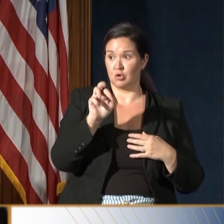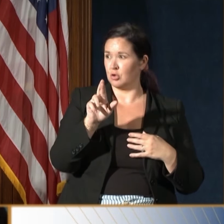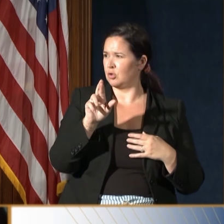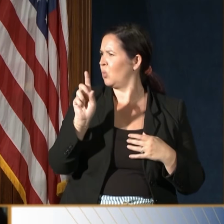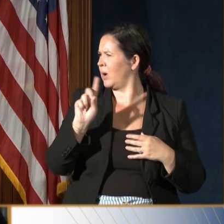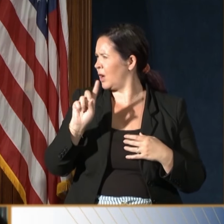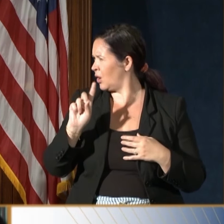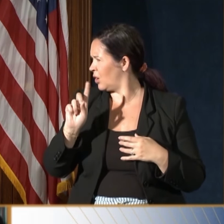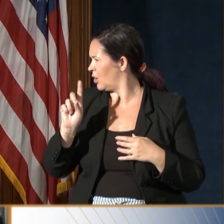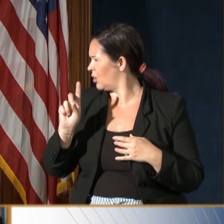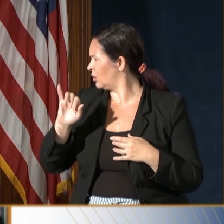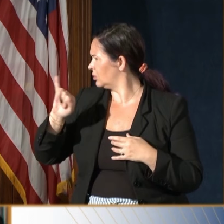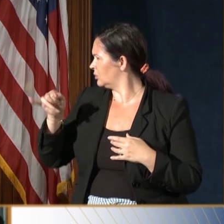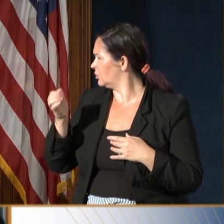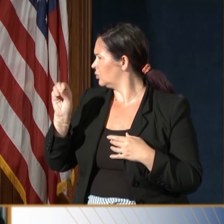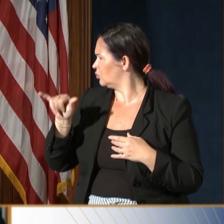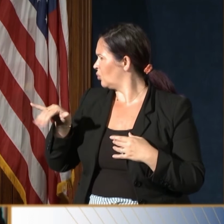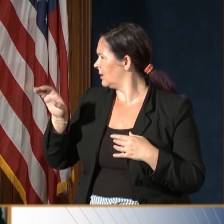Joyce is here.